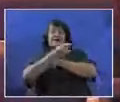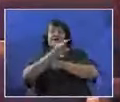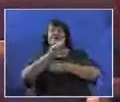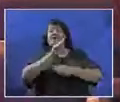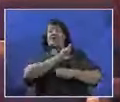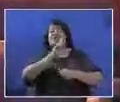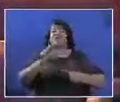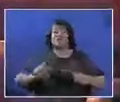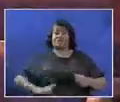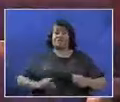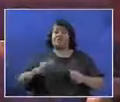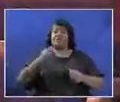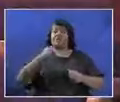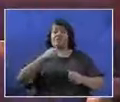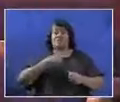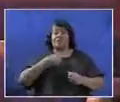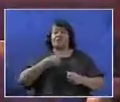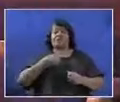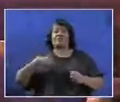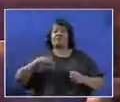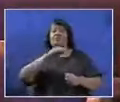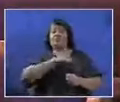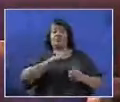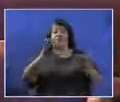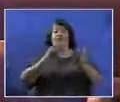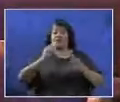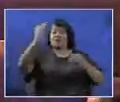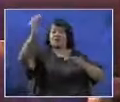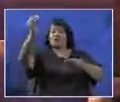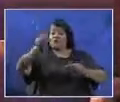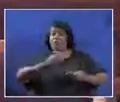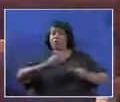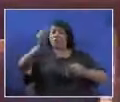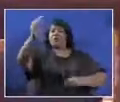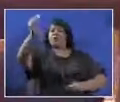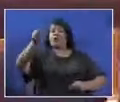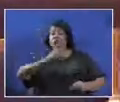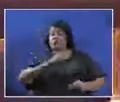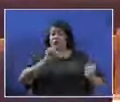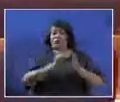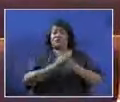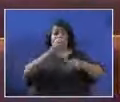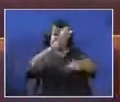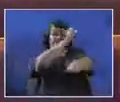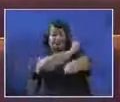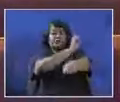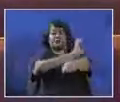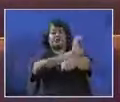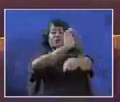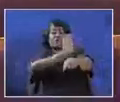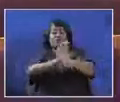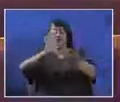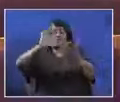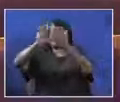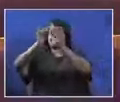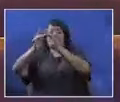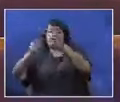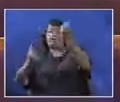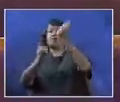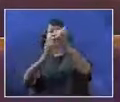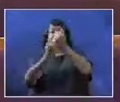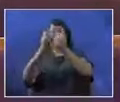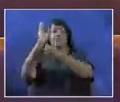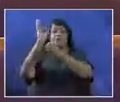Hey, this is the part of the service where we want to welcome you to St. Stephen Online on behalf of